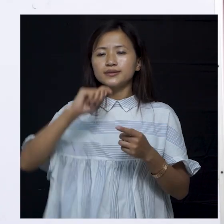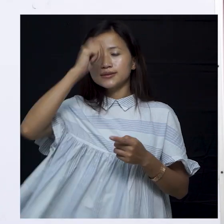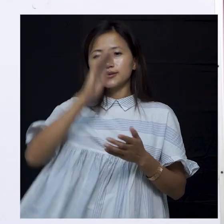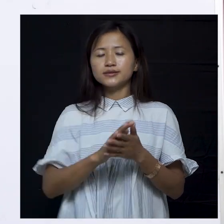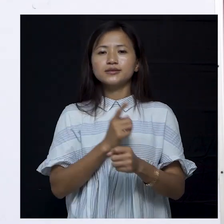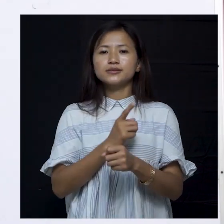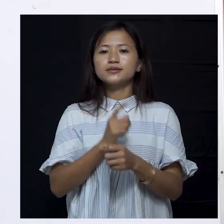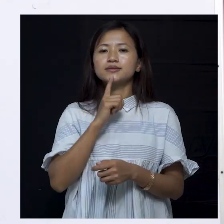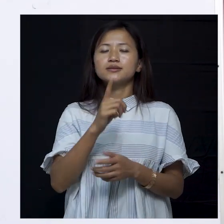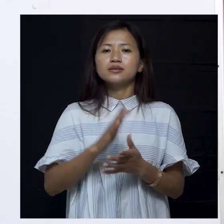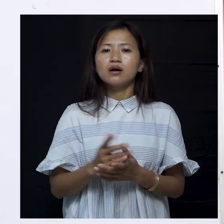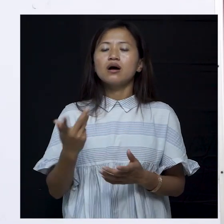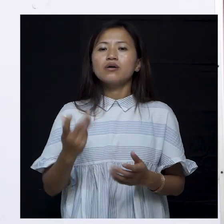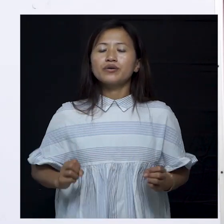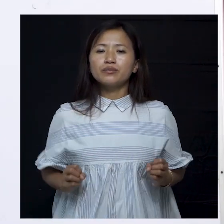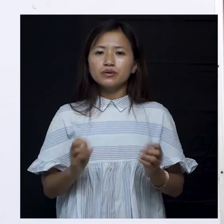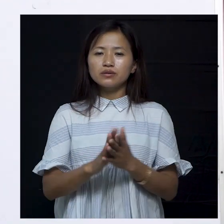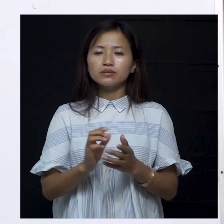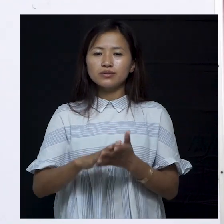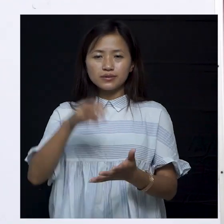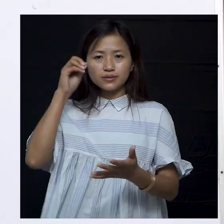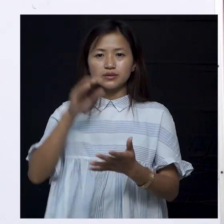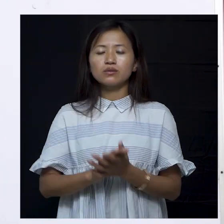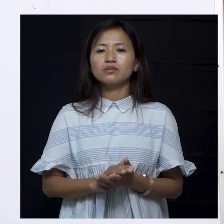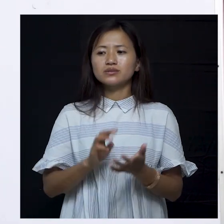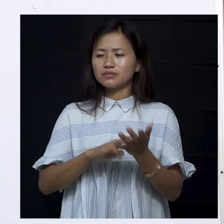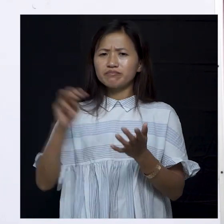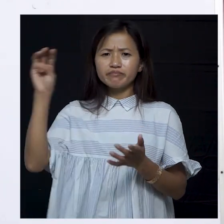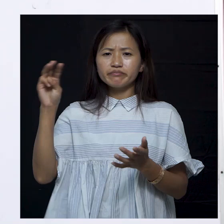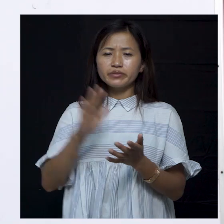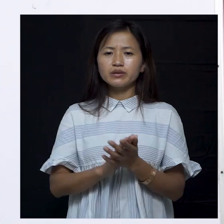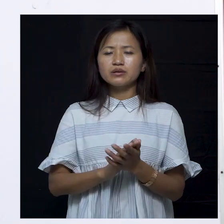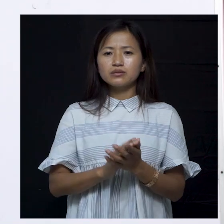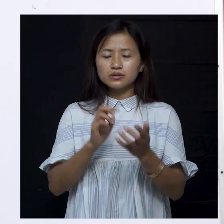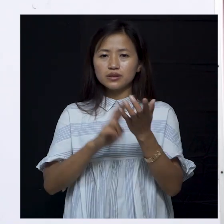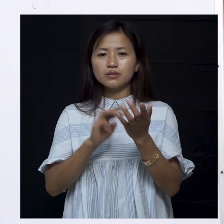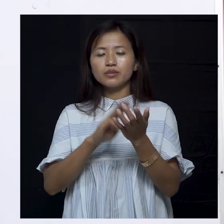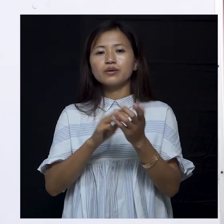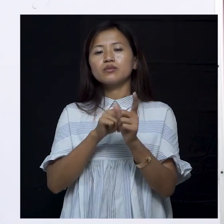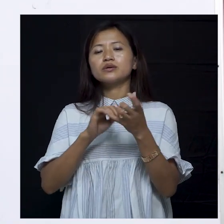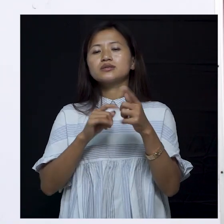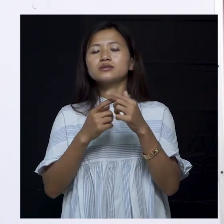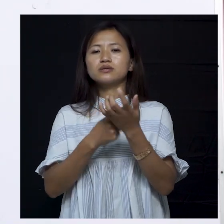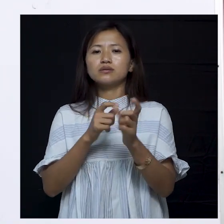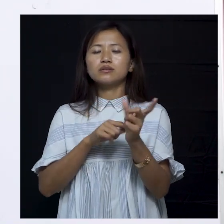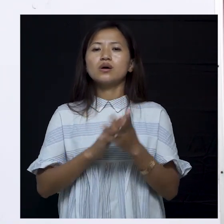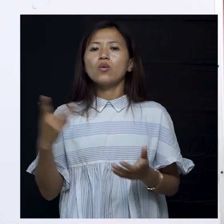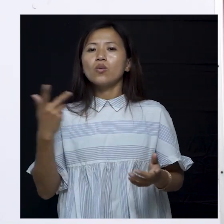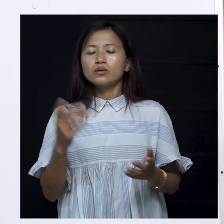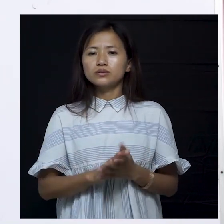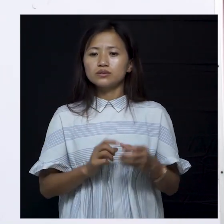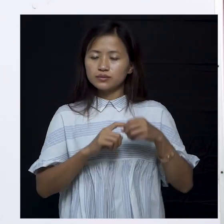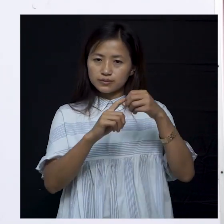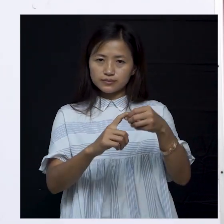said, right? Or how he became a millionaire was a mystery. What was a mystery? You put the question what, okay, and then you will